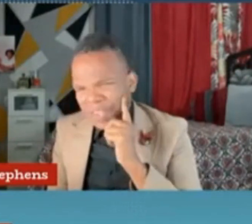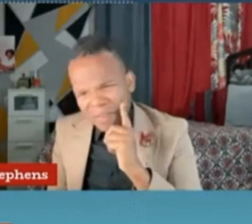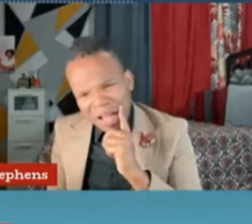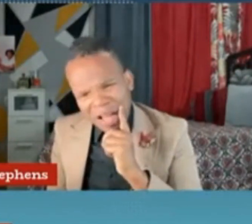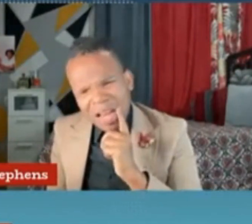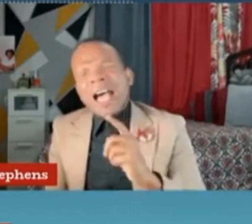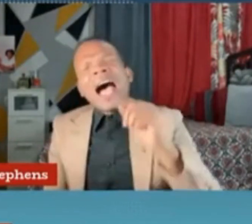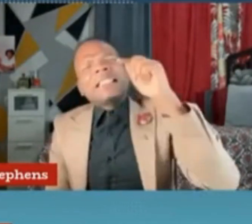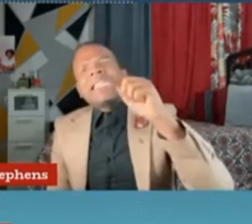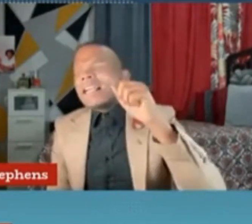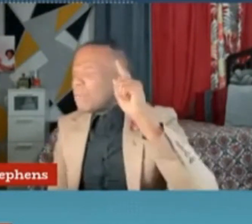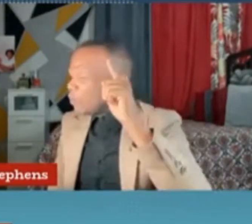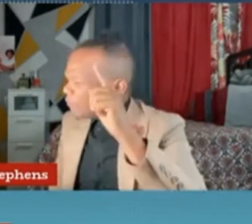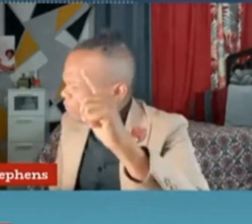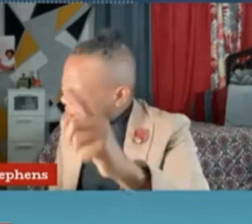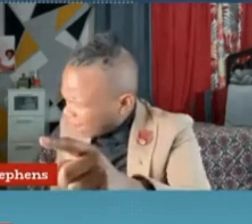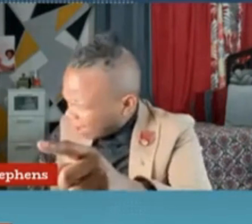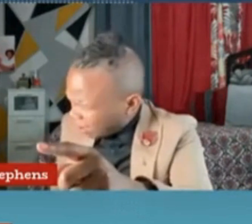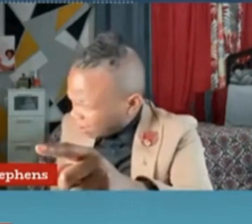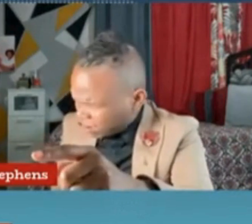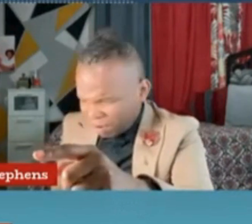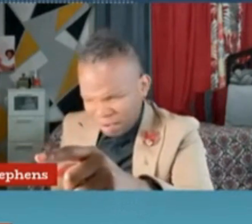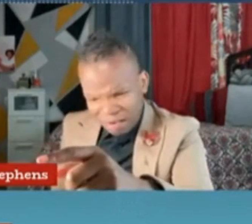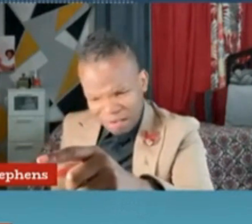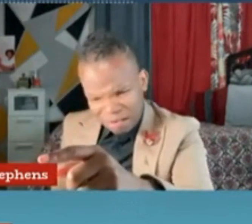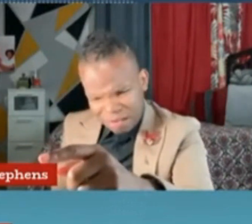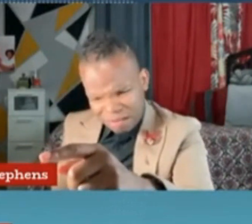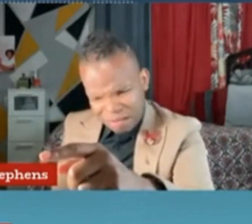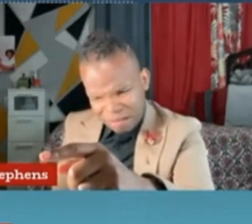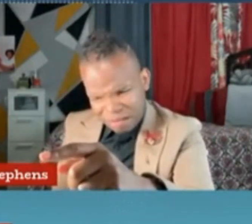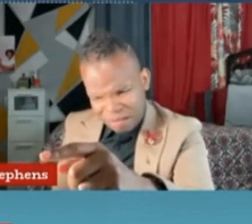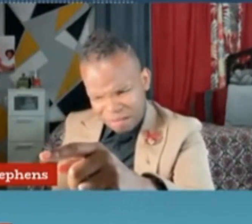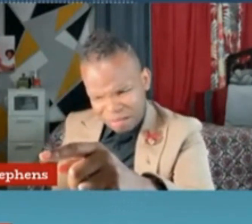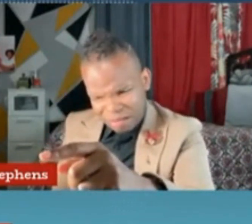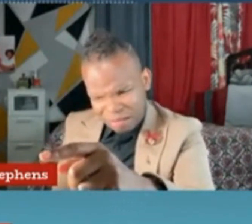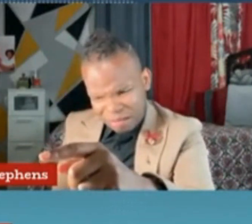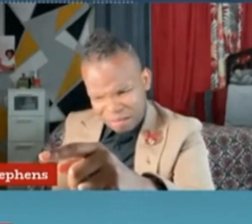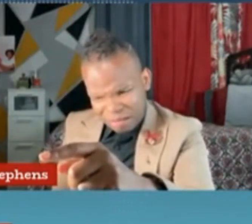about Faval. I think about Feda.